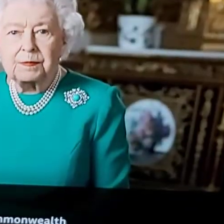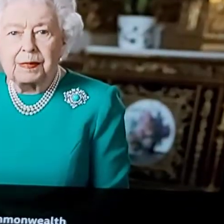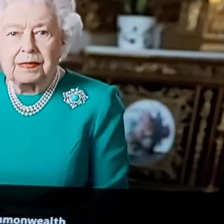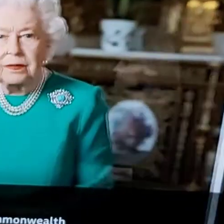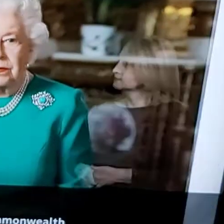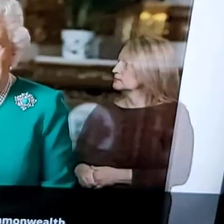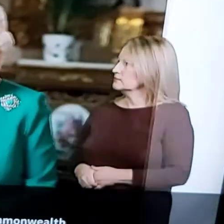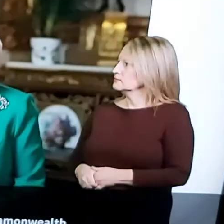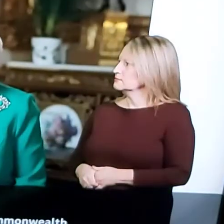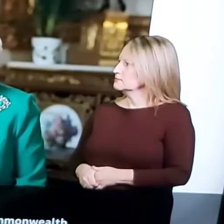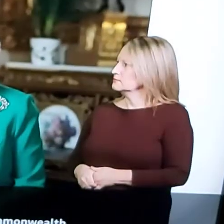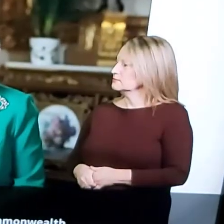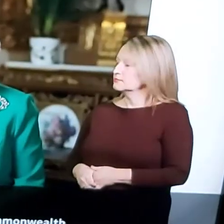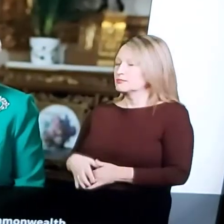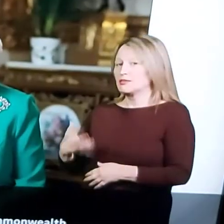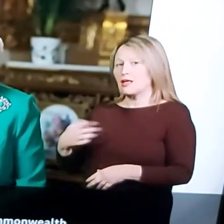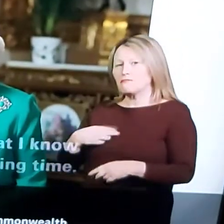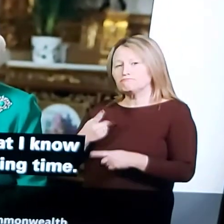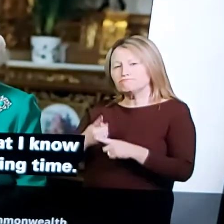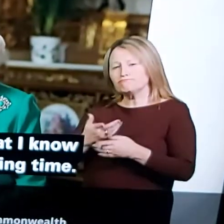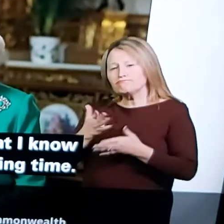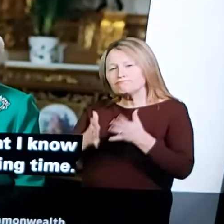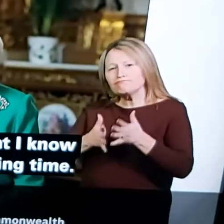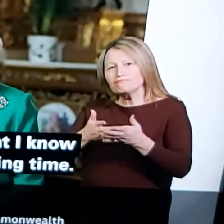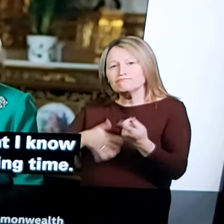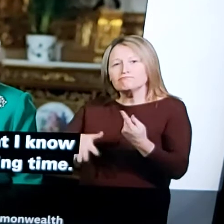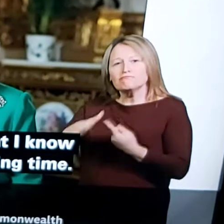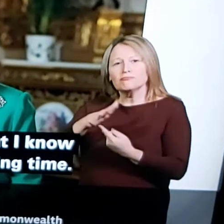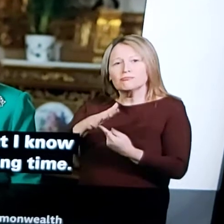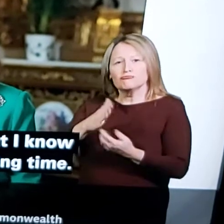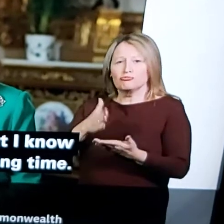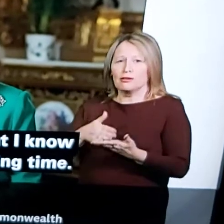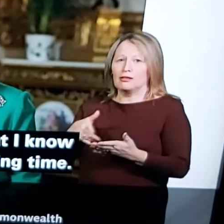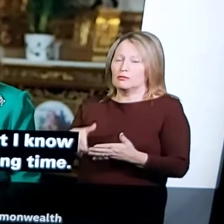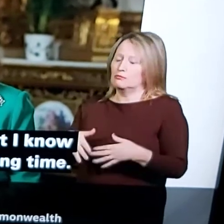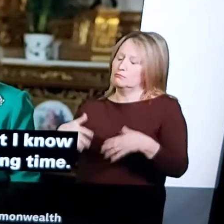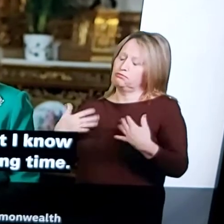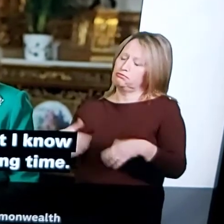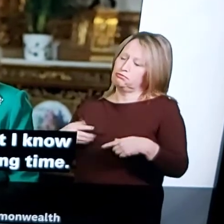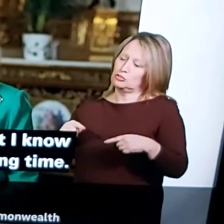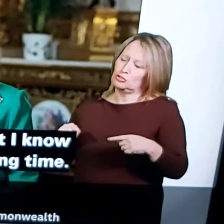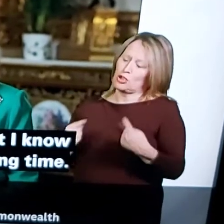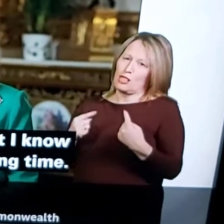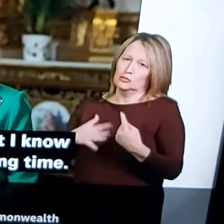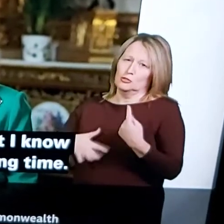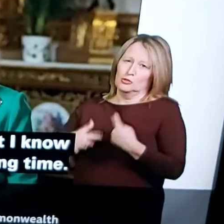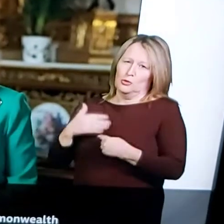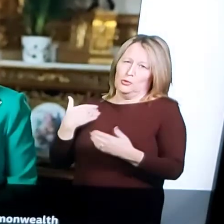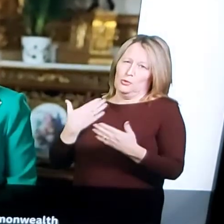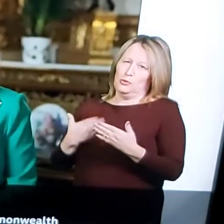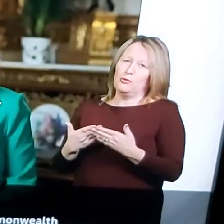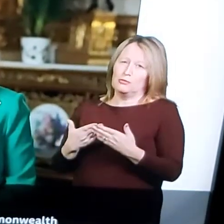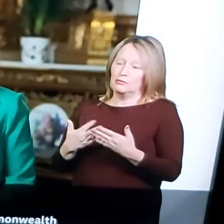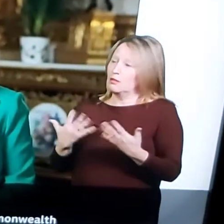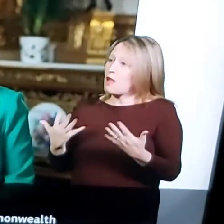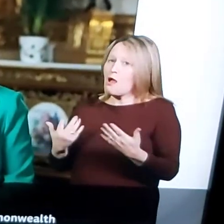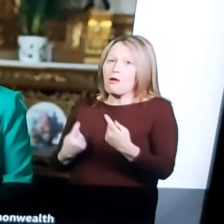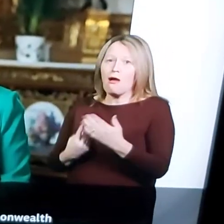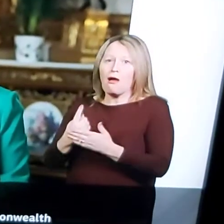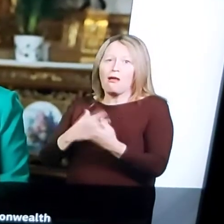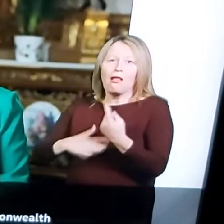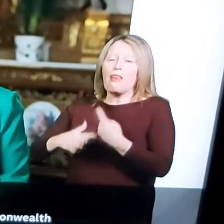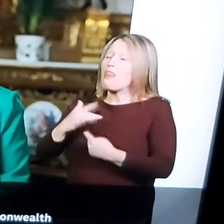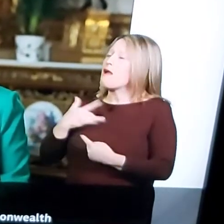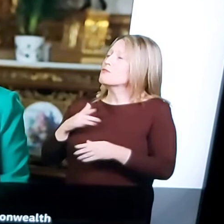I'm speaking to you at what I know is an increasingly challenging time. A time of disruption in the life of our